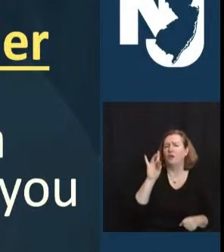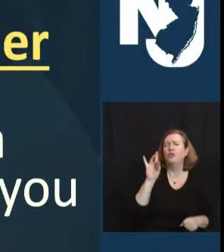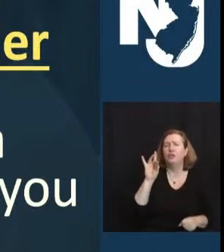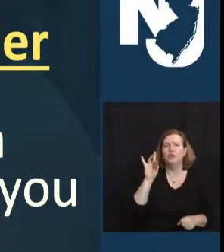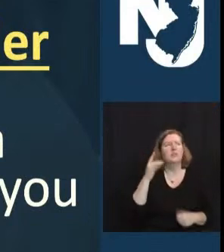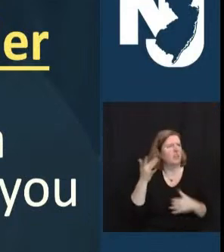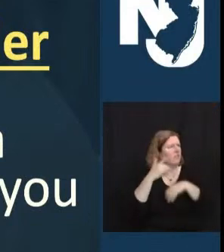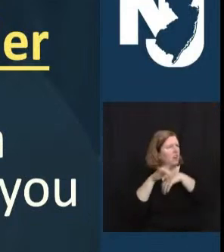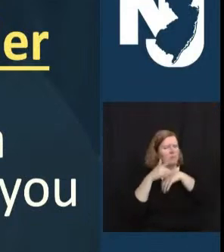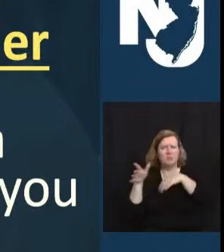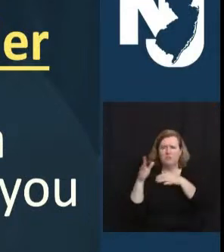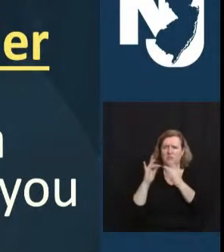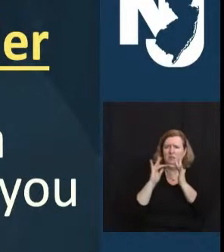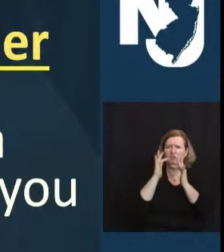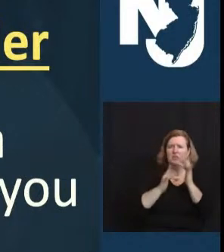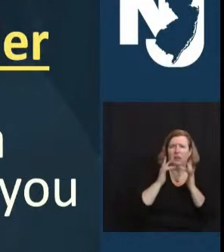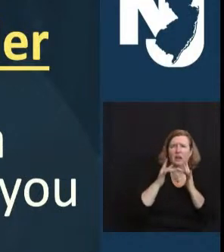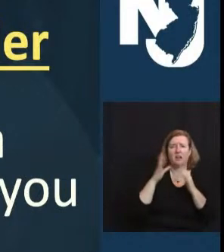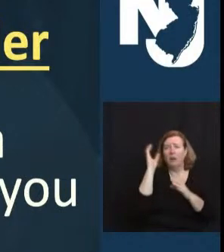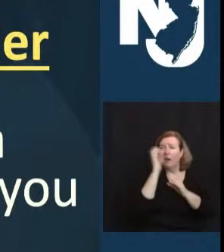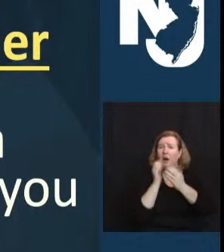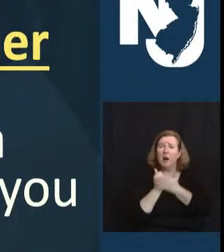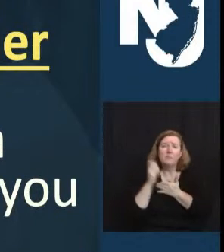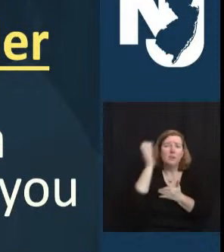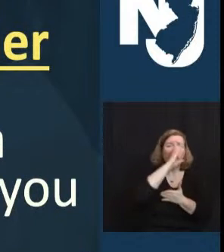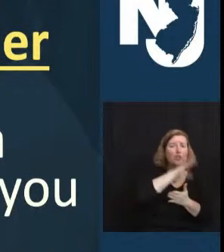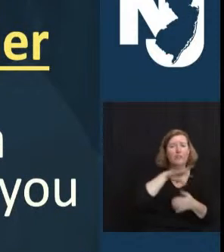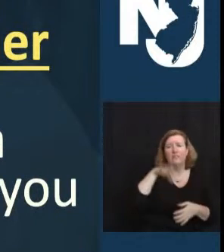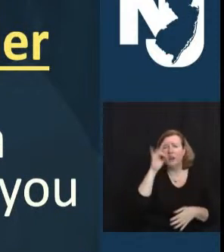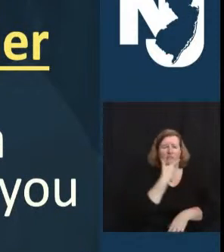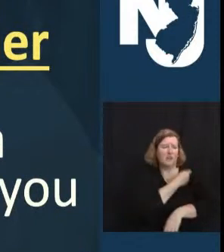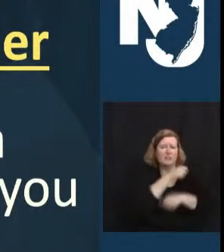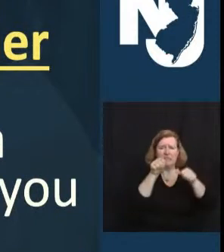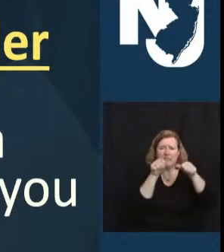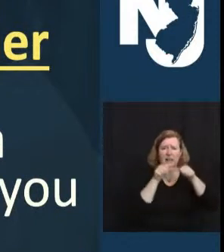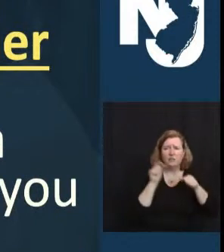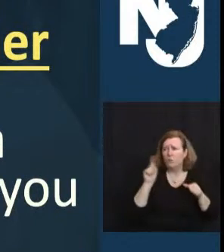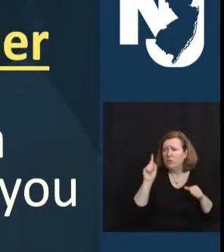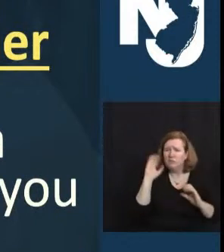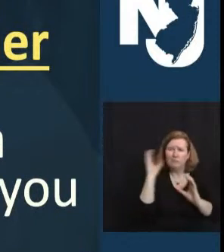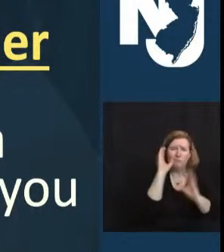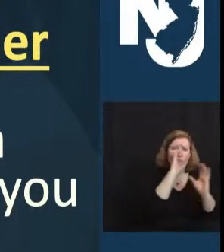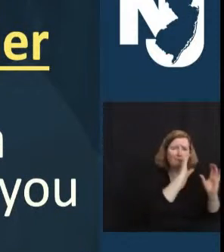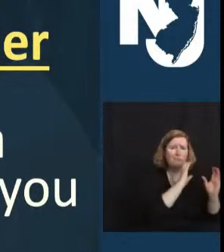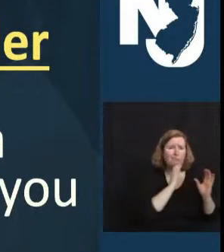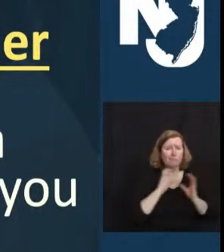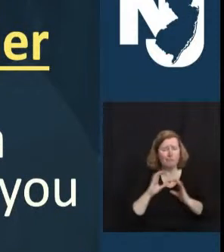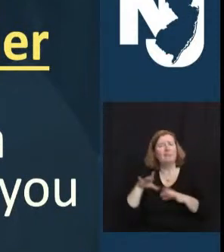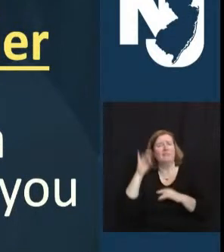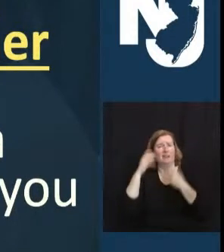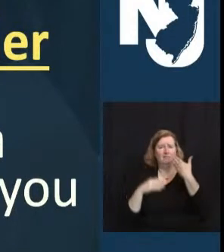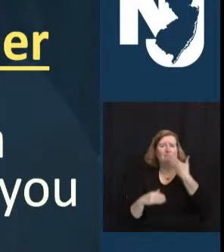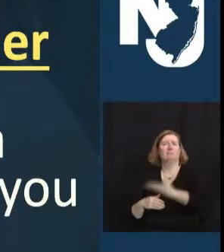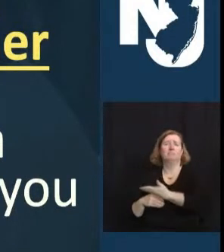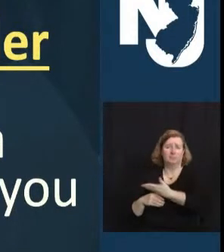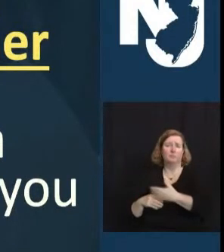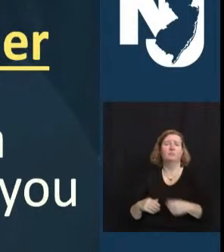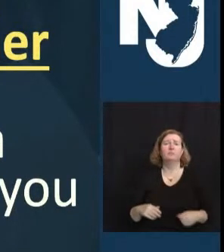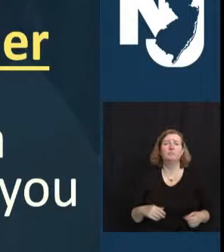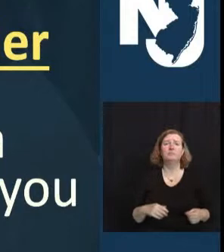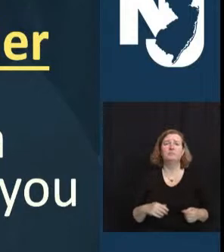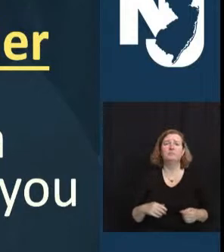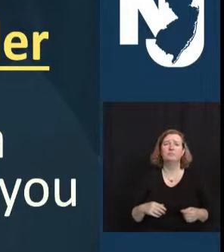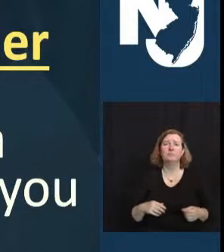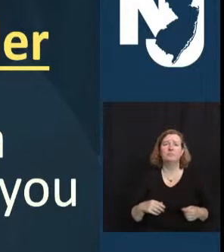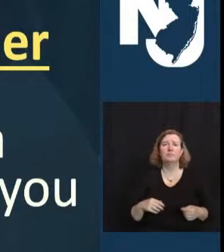covid19.nj.gov/finder to help you locate a vaccination site that has an open appointment availability. And that site refreshes multiple